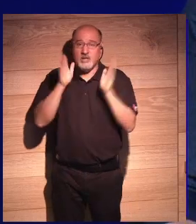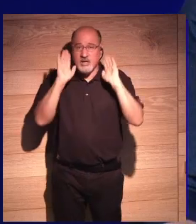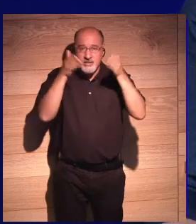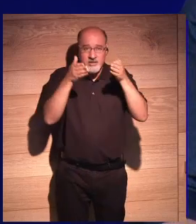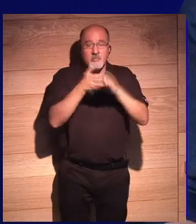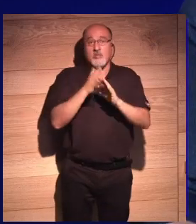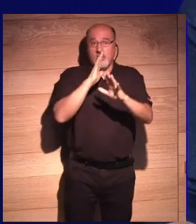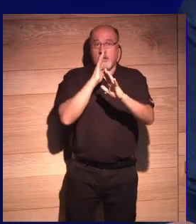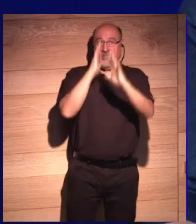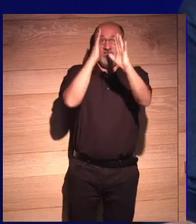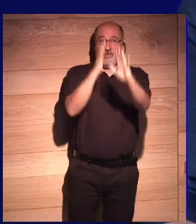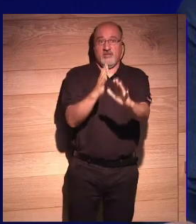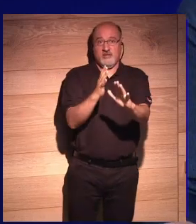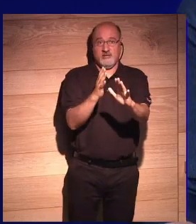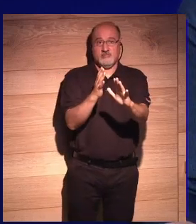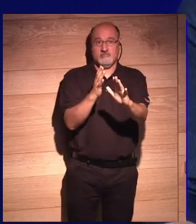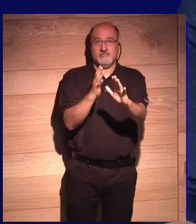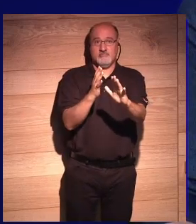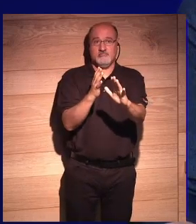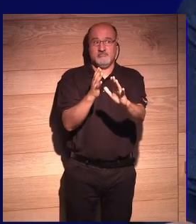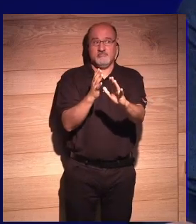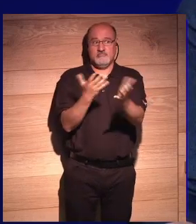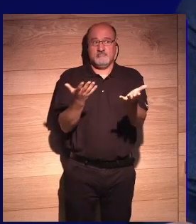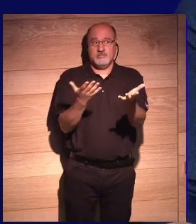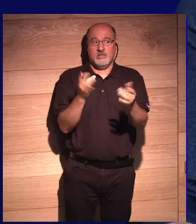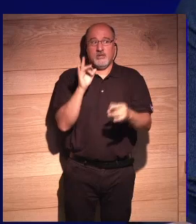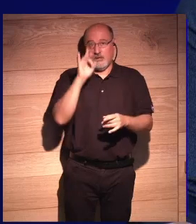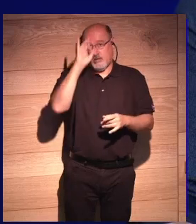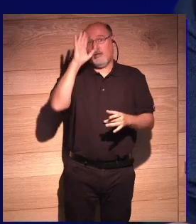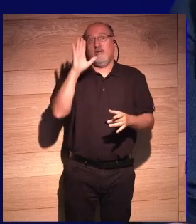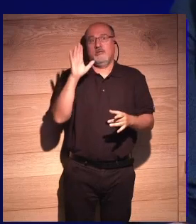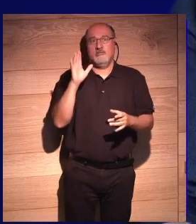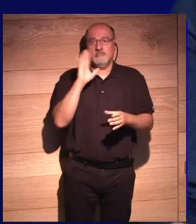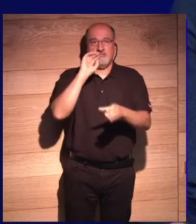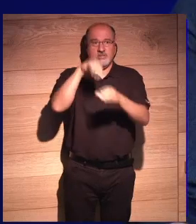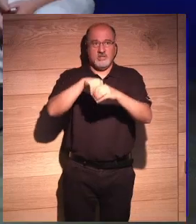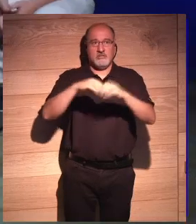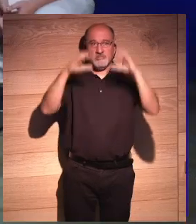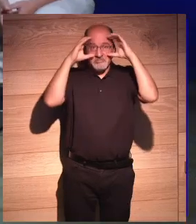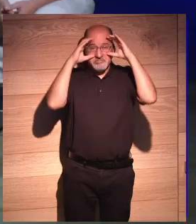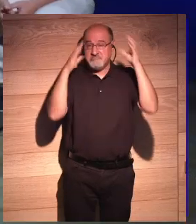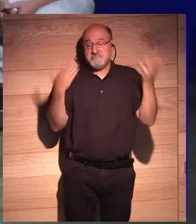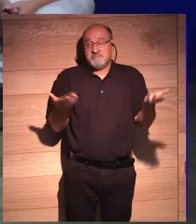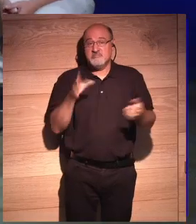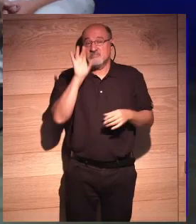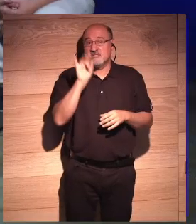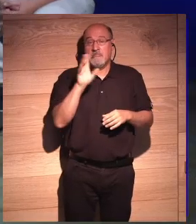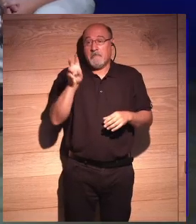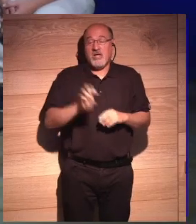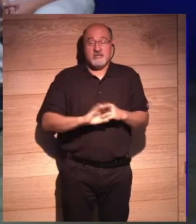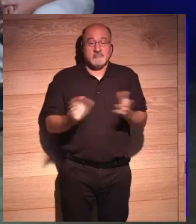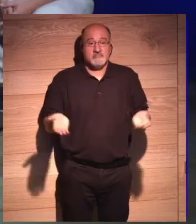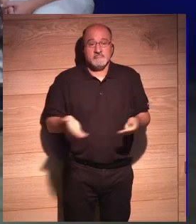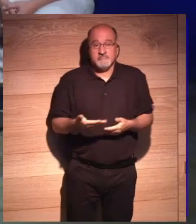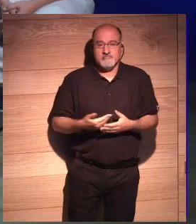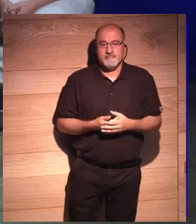future generations. But it may be in 10 years' time, they won't be surprised for what they can see in a helmet. It